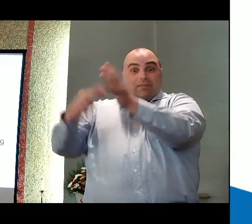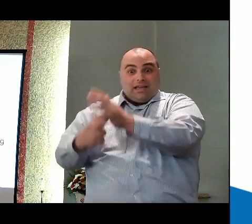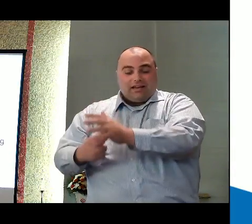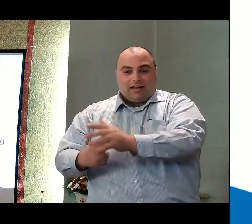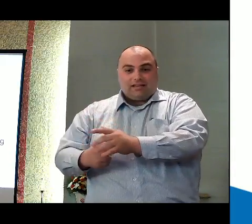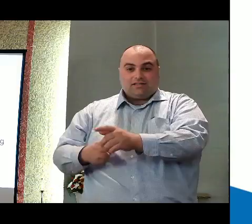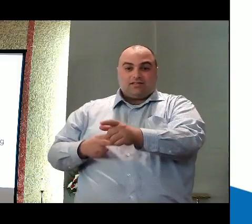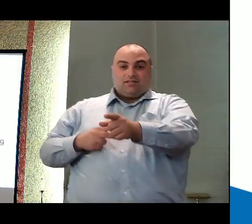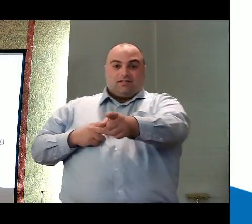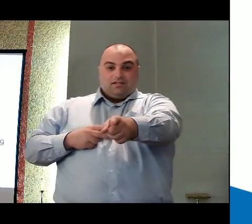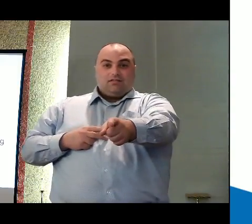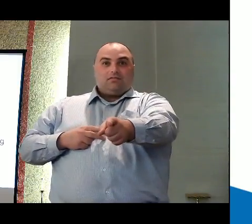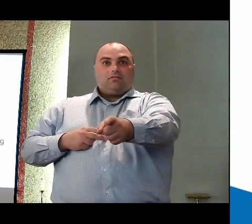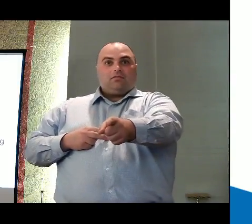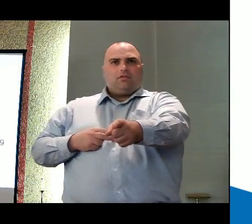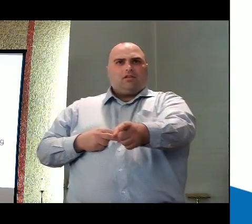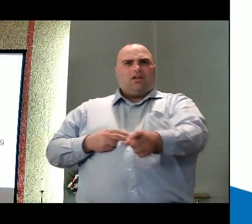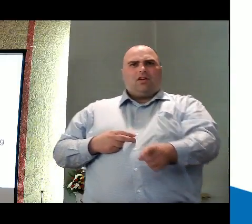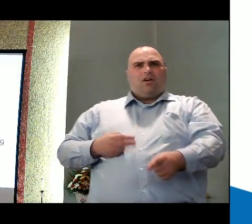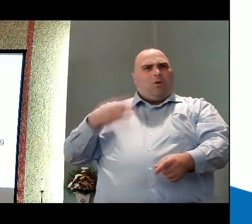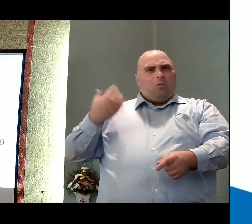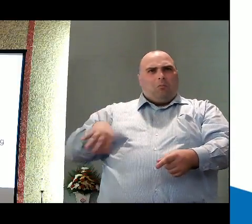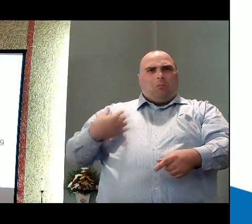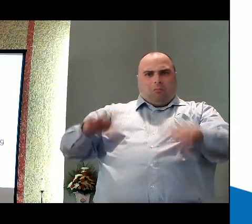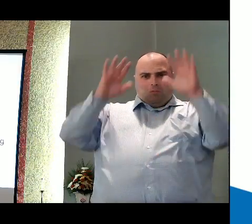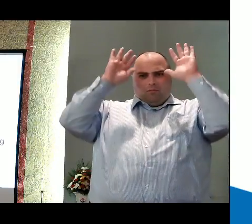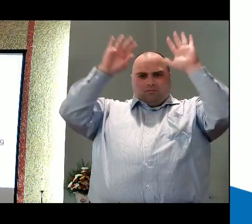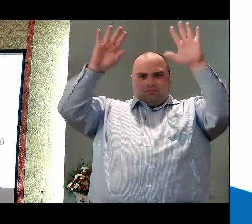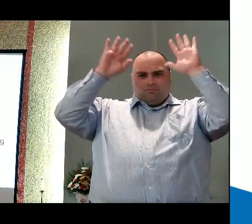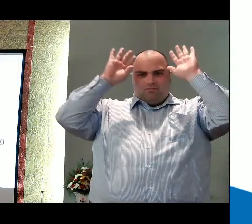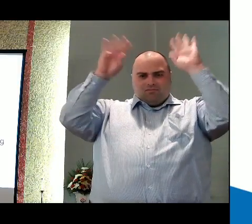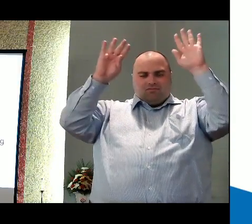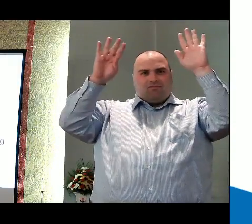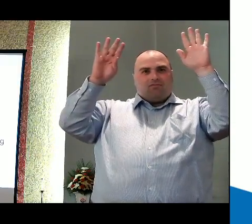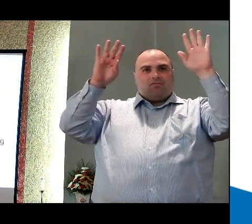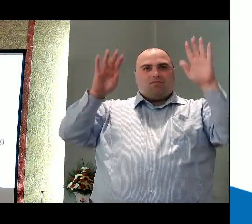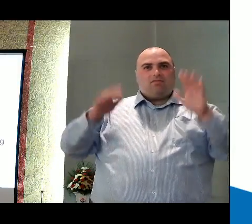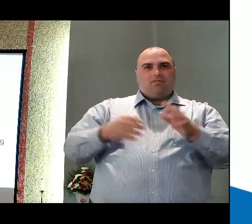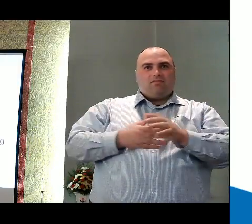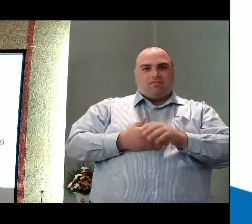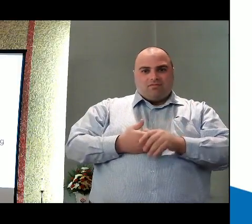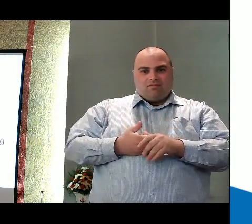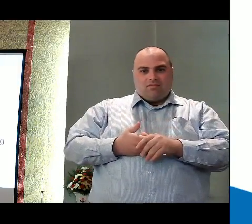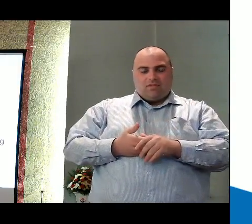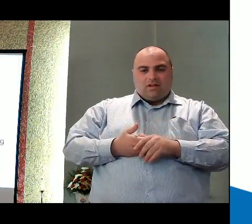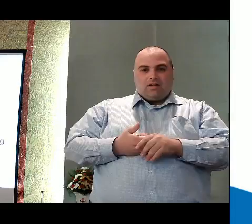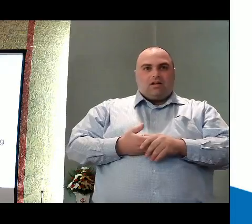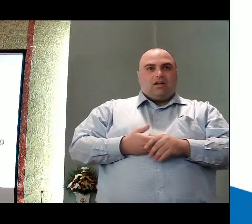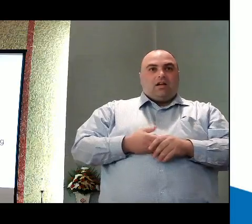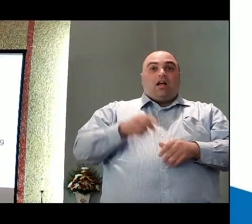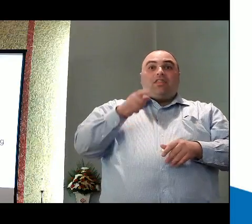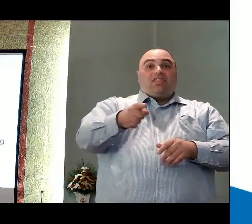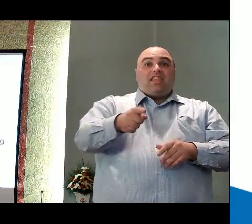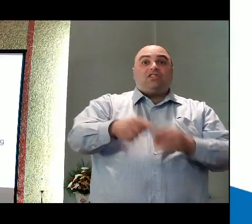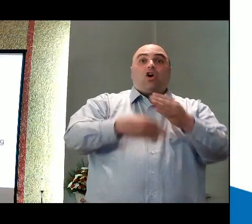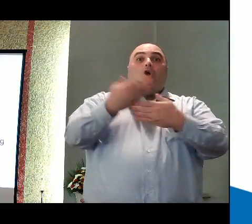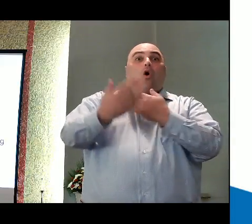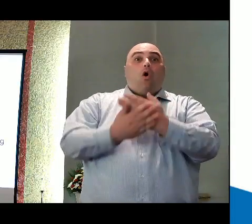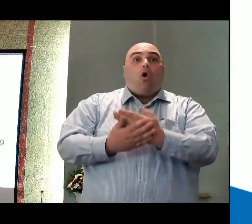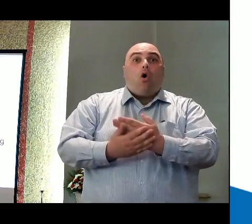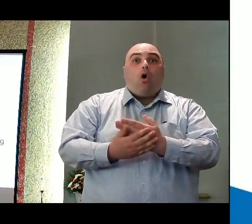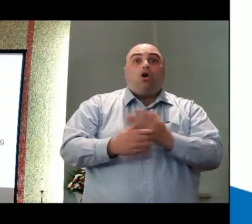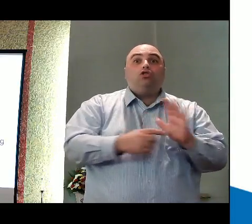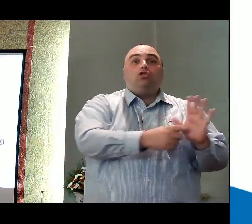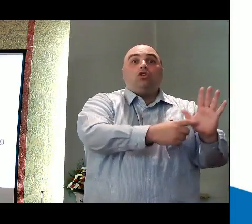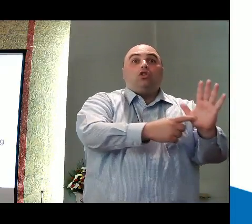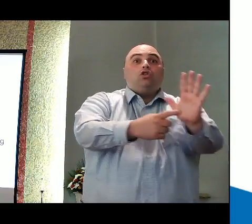I had to share that. It was just so incredible. God's plan of salvation from the very beginning. And honestly, this isn't just a plan, but when